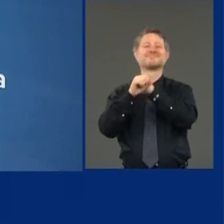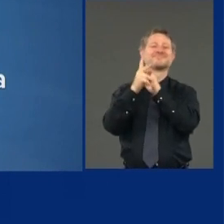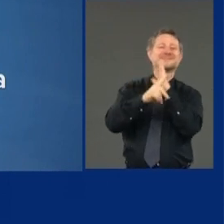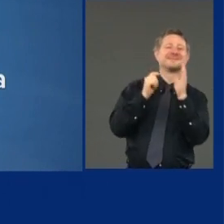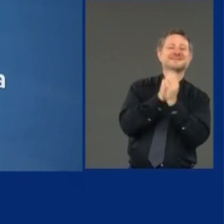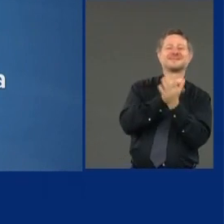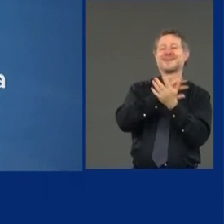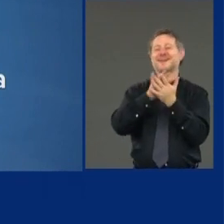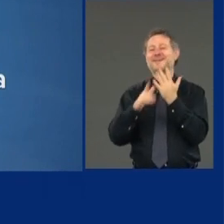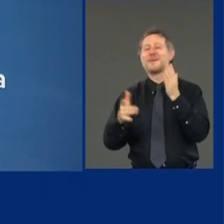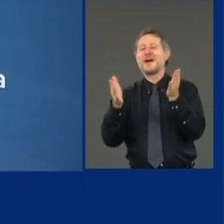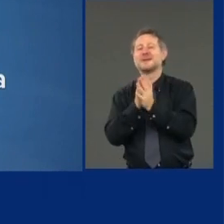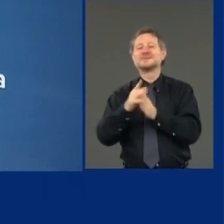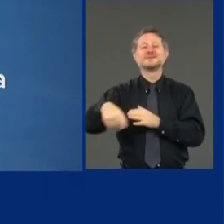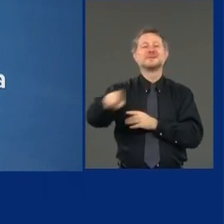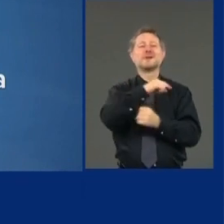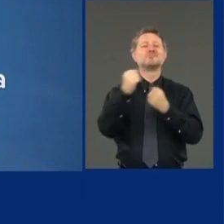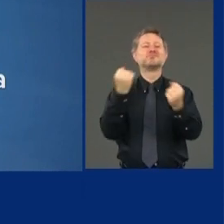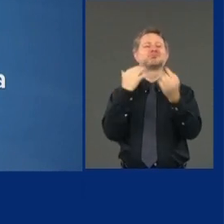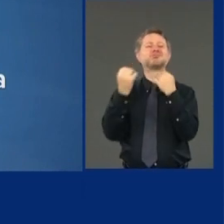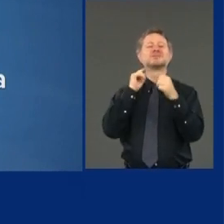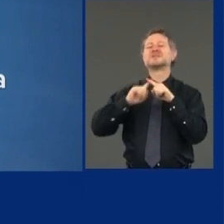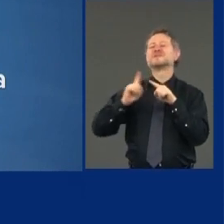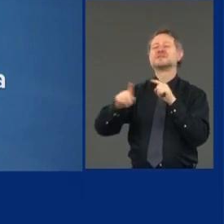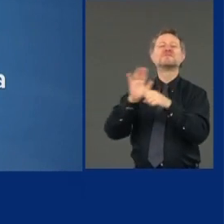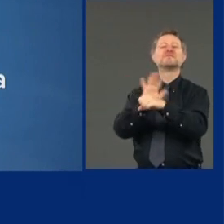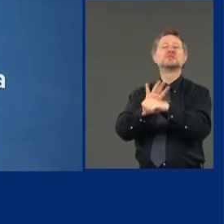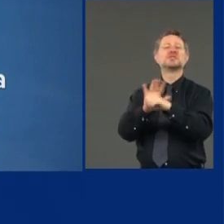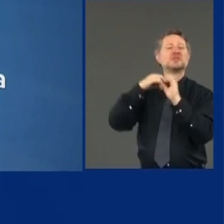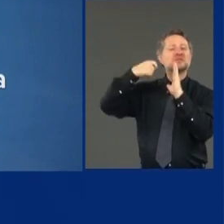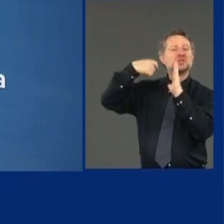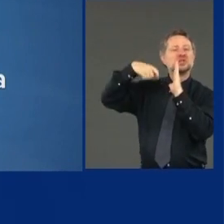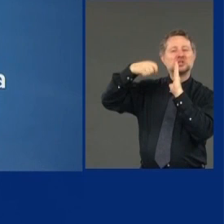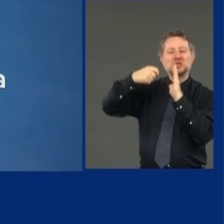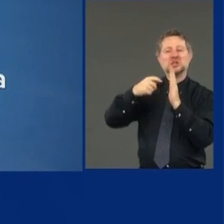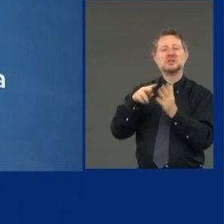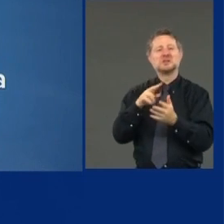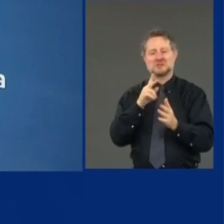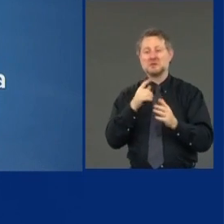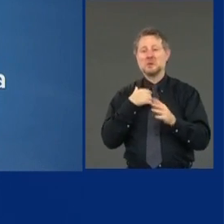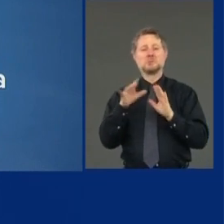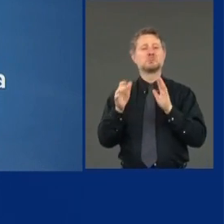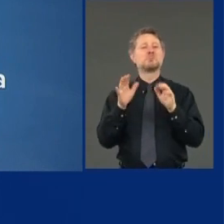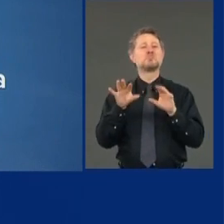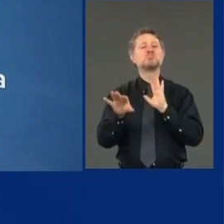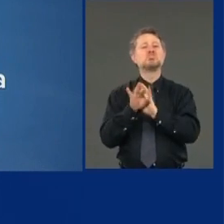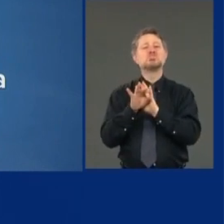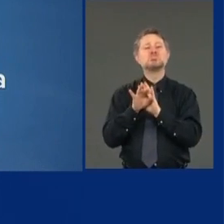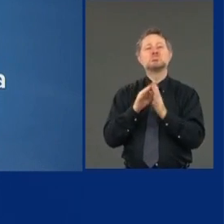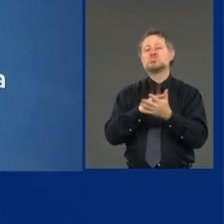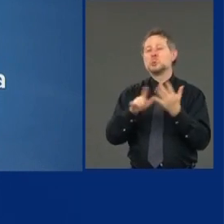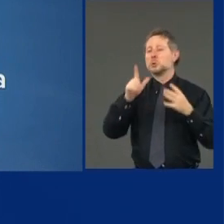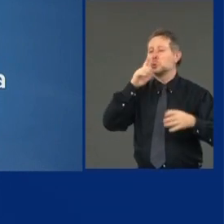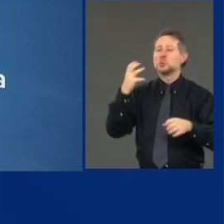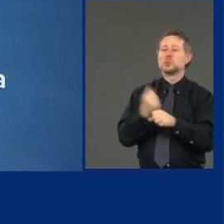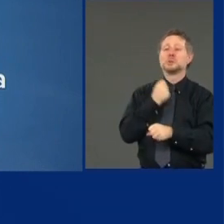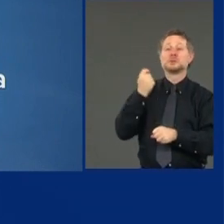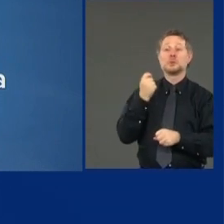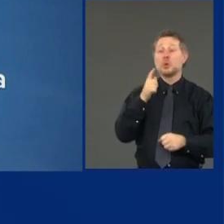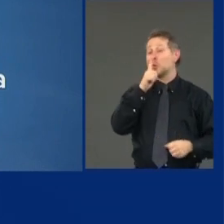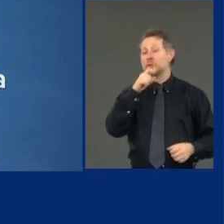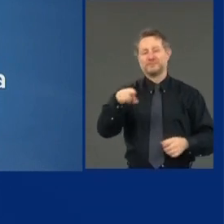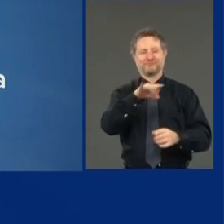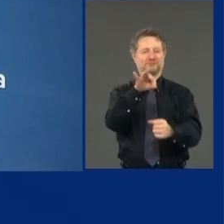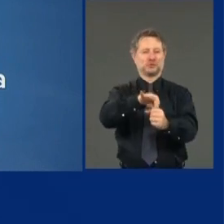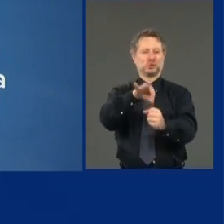we asked people to submit videos and we would pick the winner by vote of